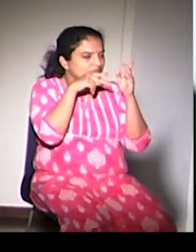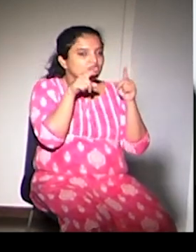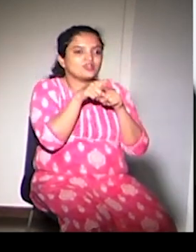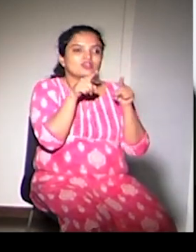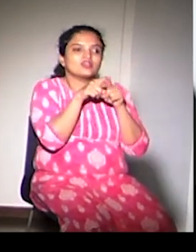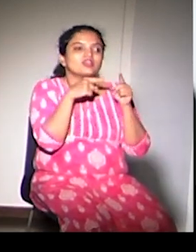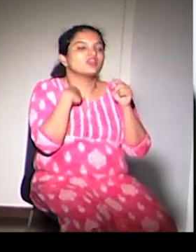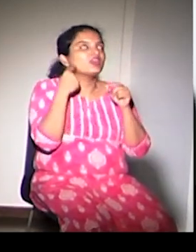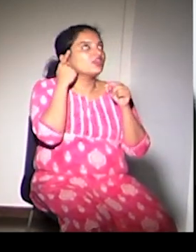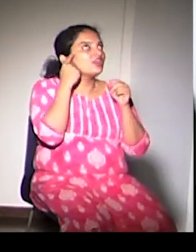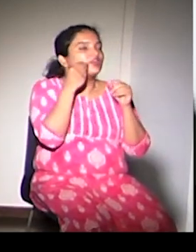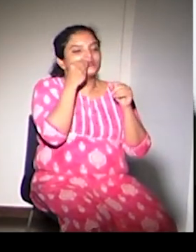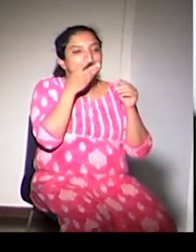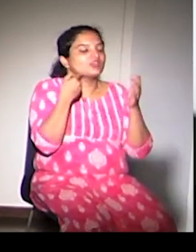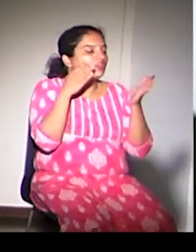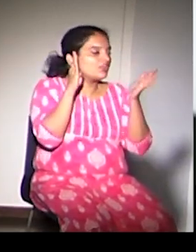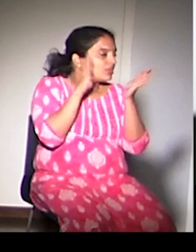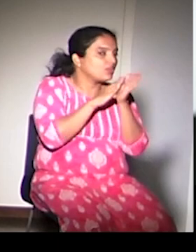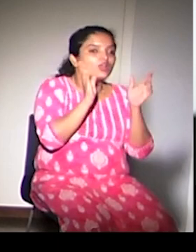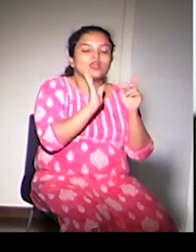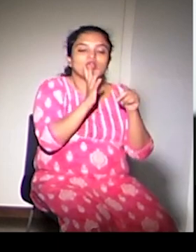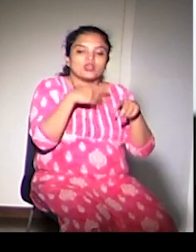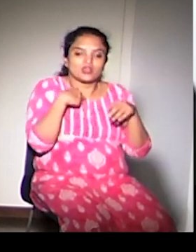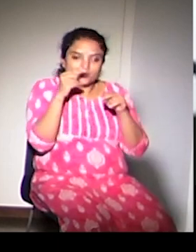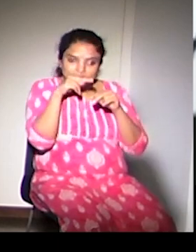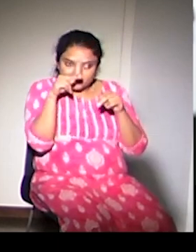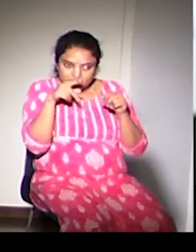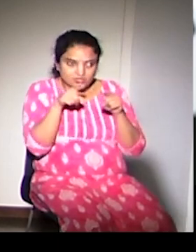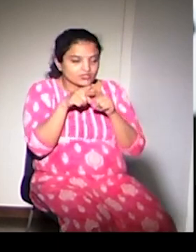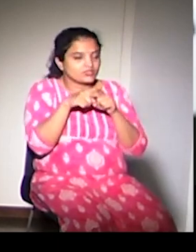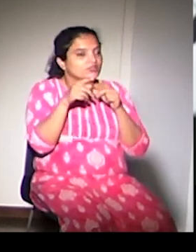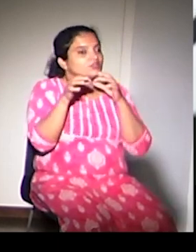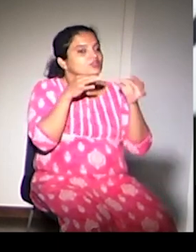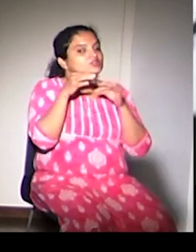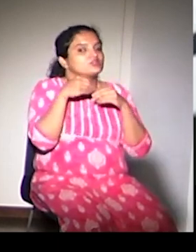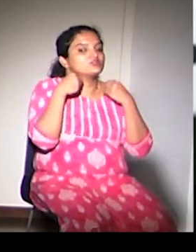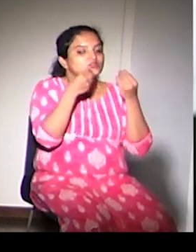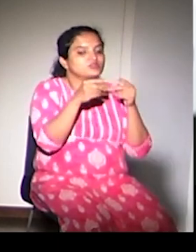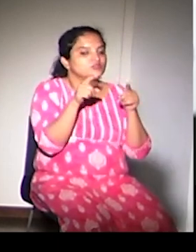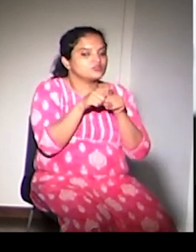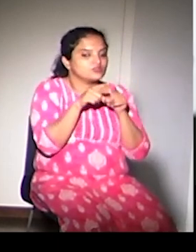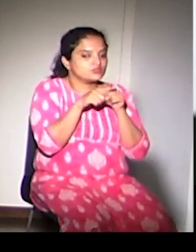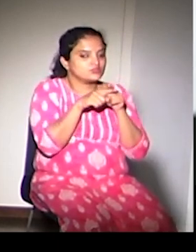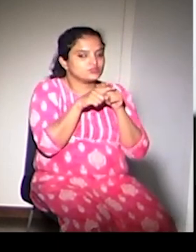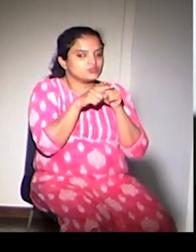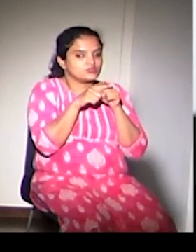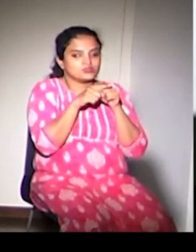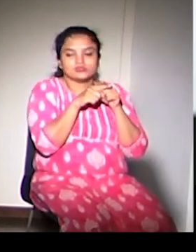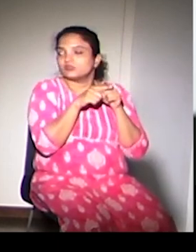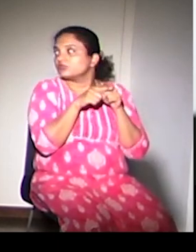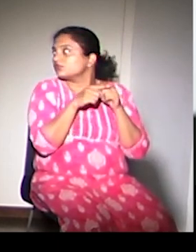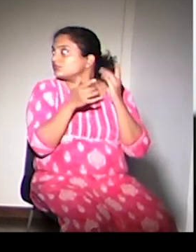just a decorative pattern. And the equivalents in cuir de seca technique that you see